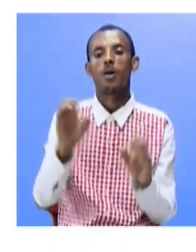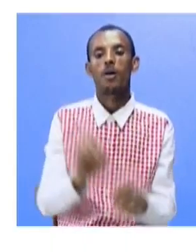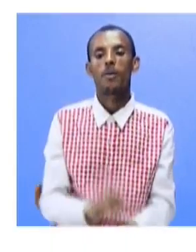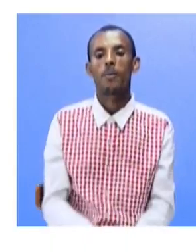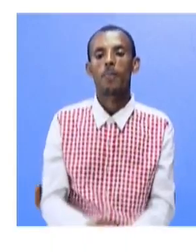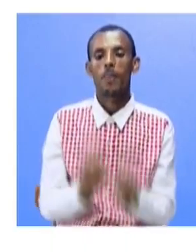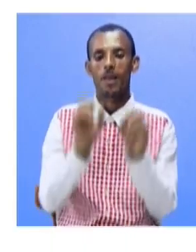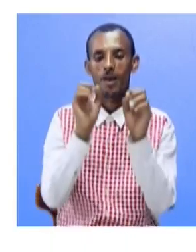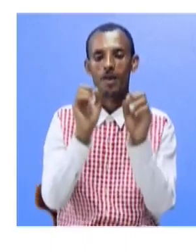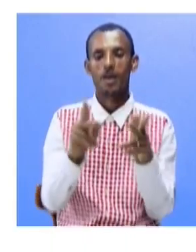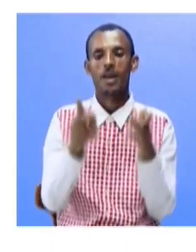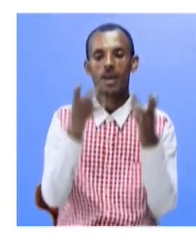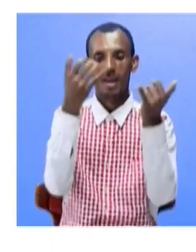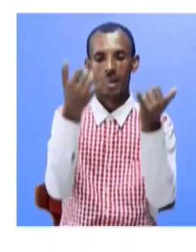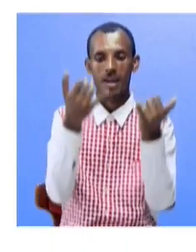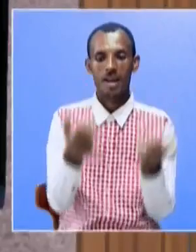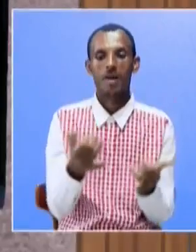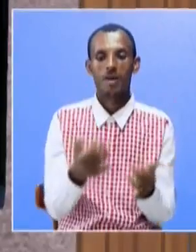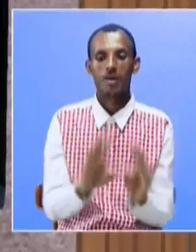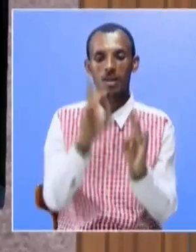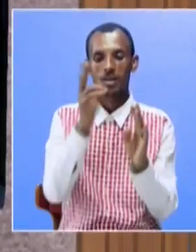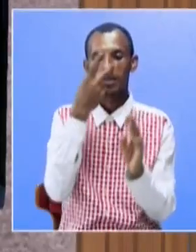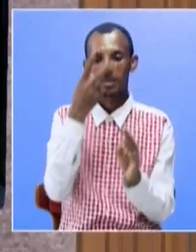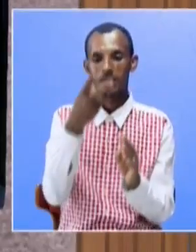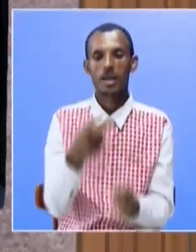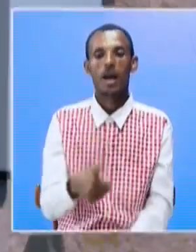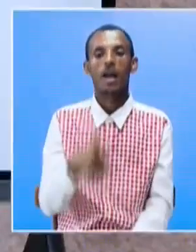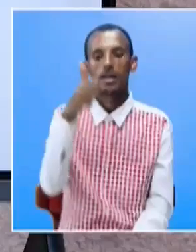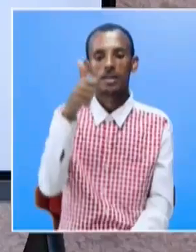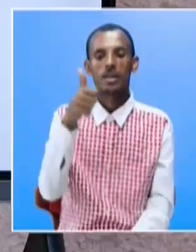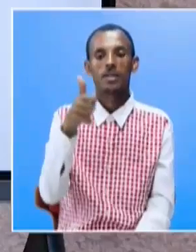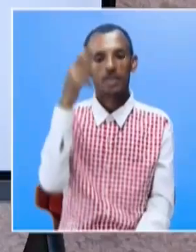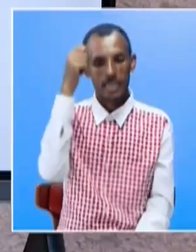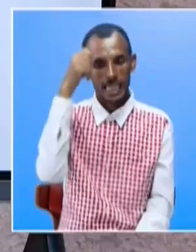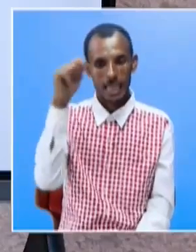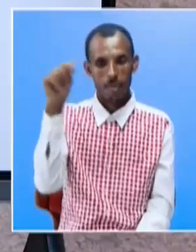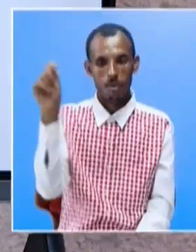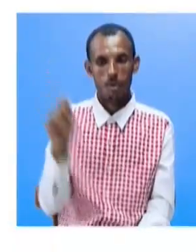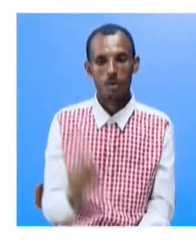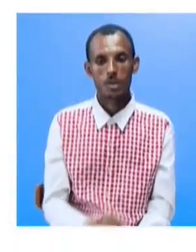Okay, now let's see another terminology.